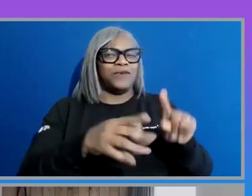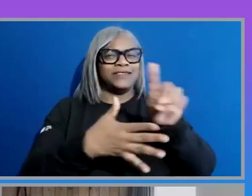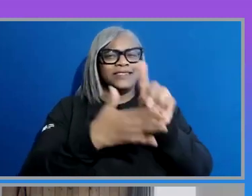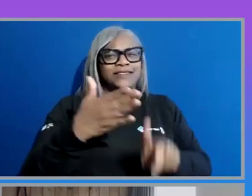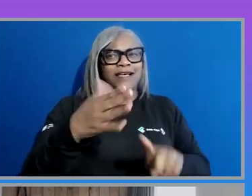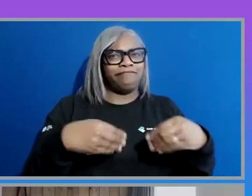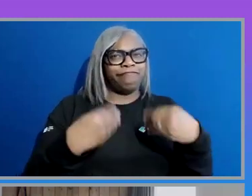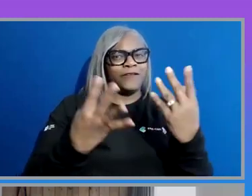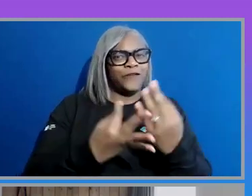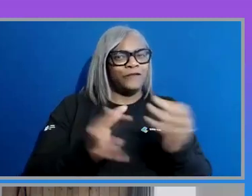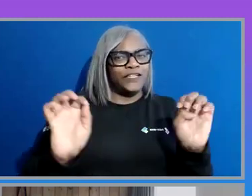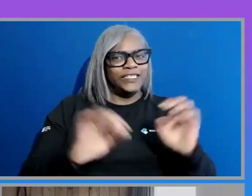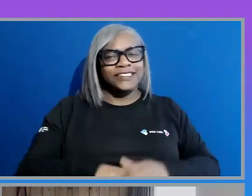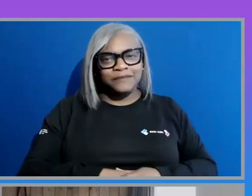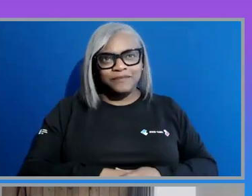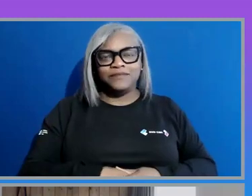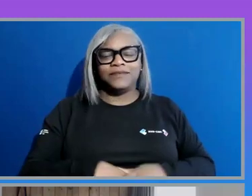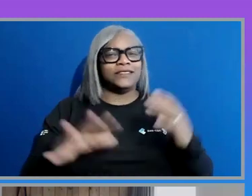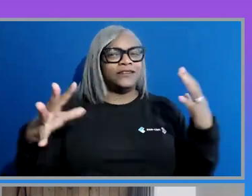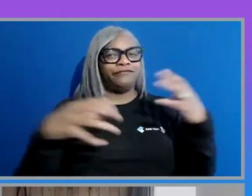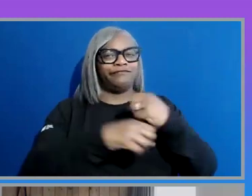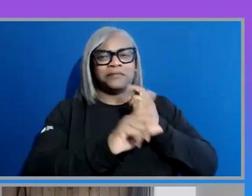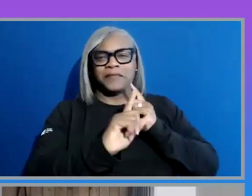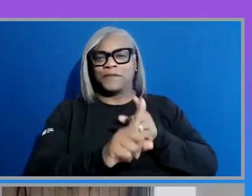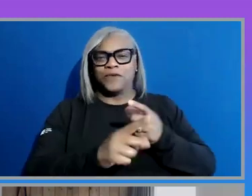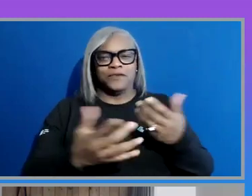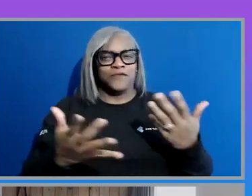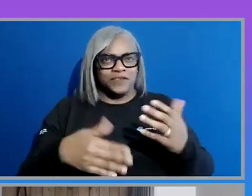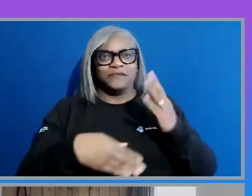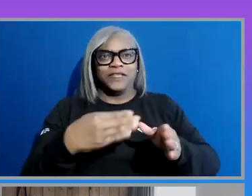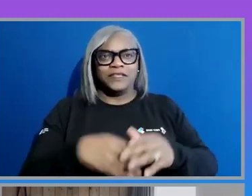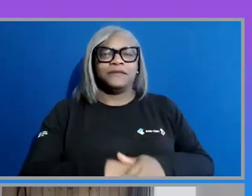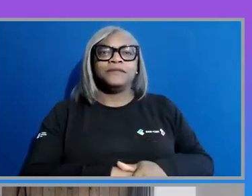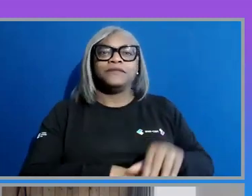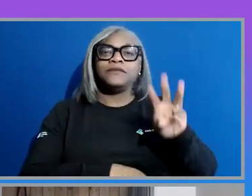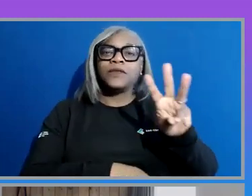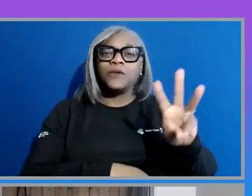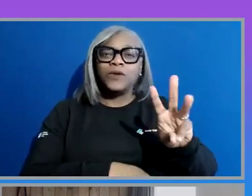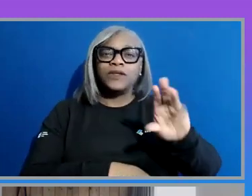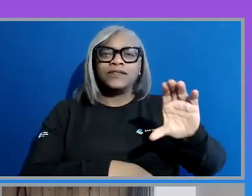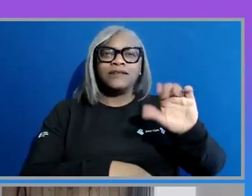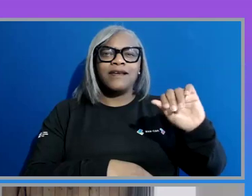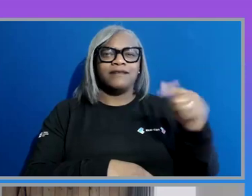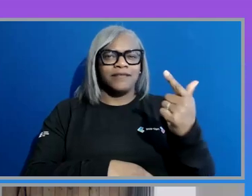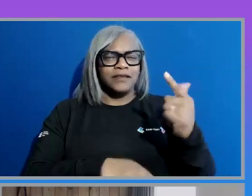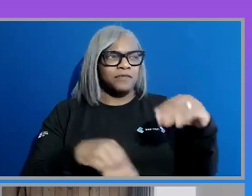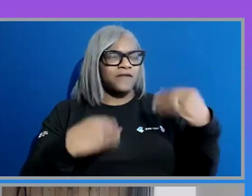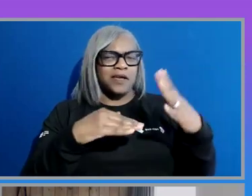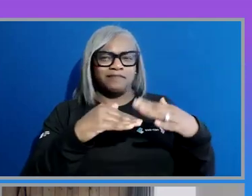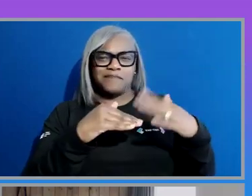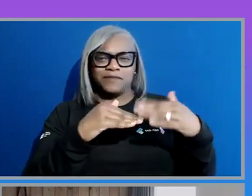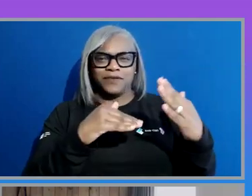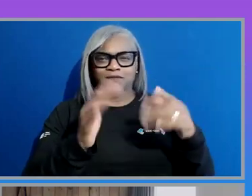So let's put it all together and wrap this up. The WCAG success criteria are the bare minimum requirements for people